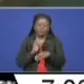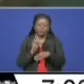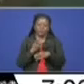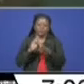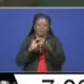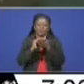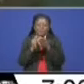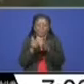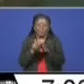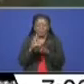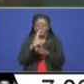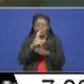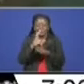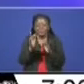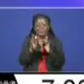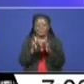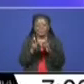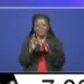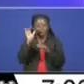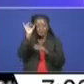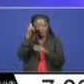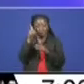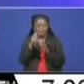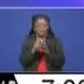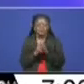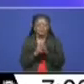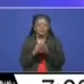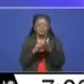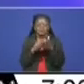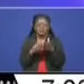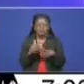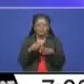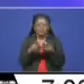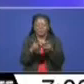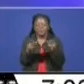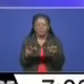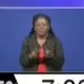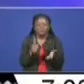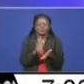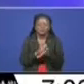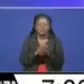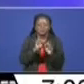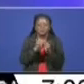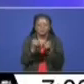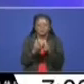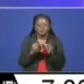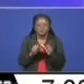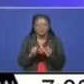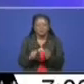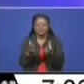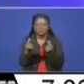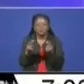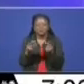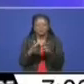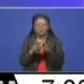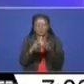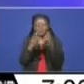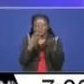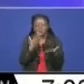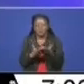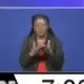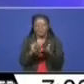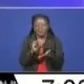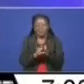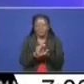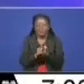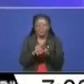become cyber bullies. Students in the public school system continue to do exceptionally well academically.